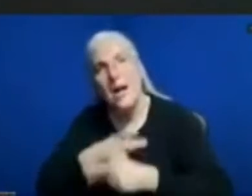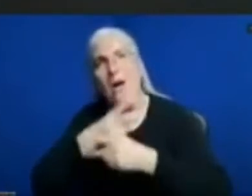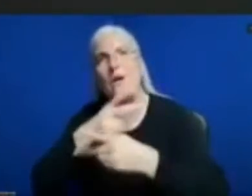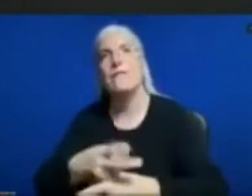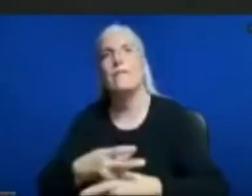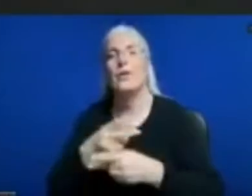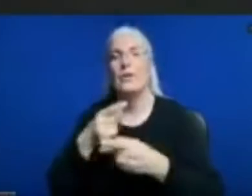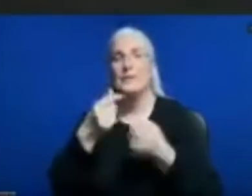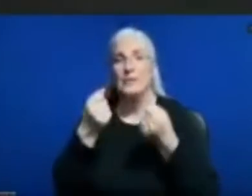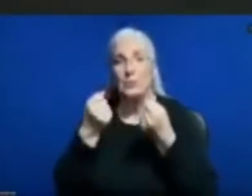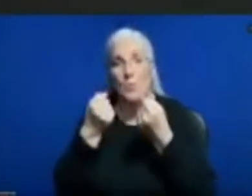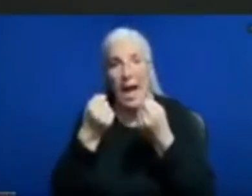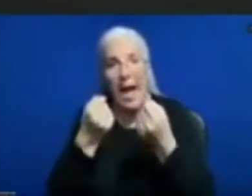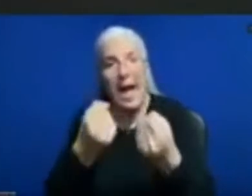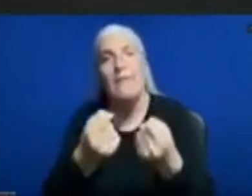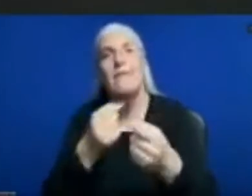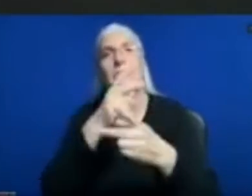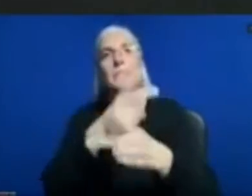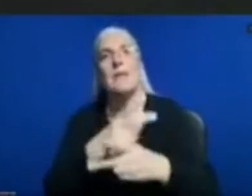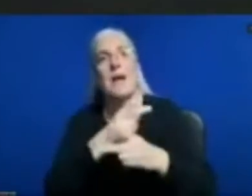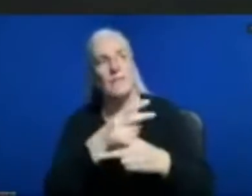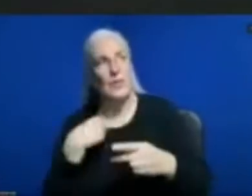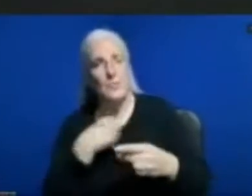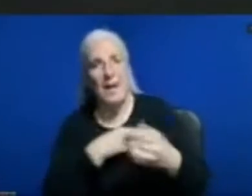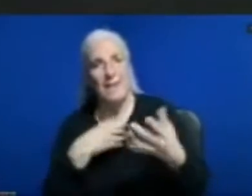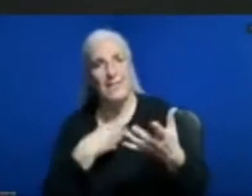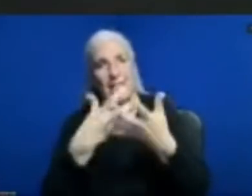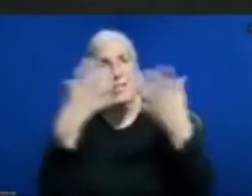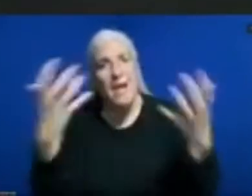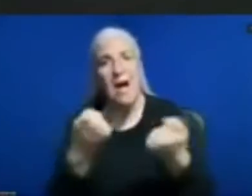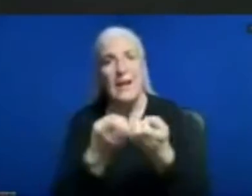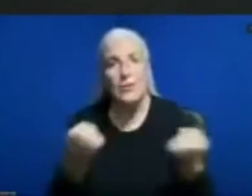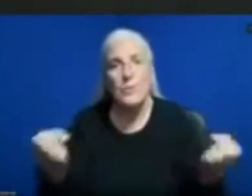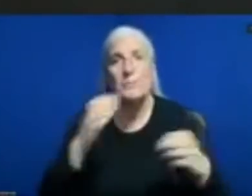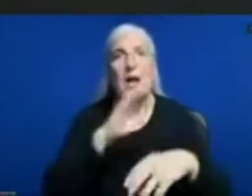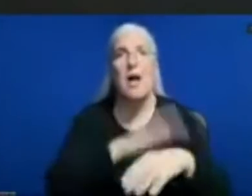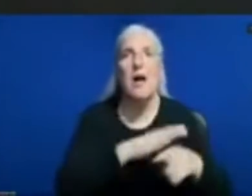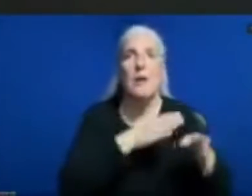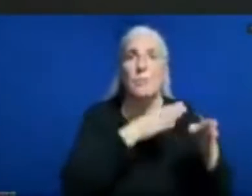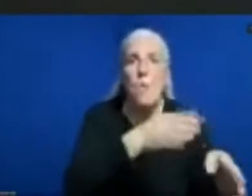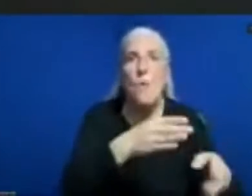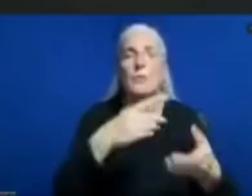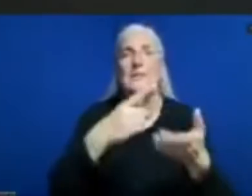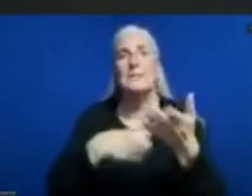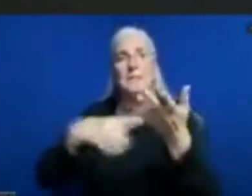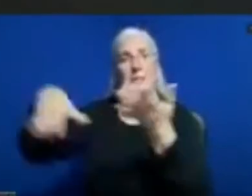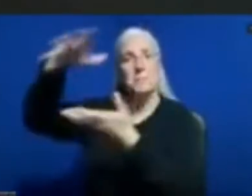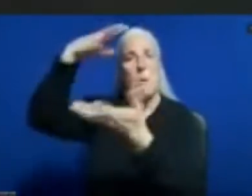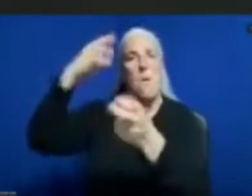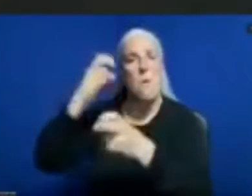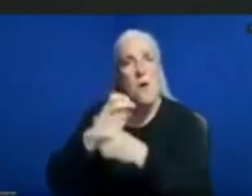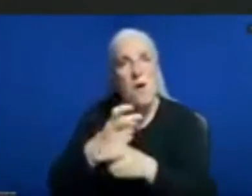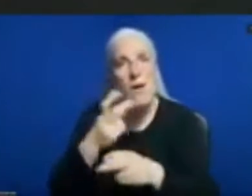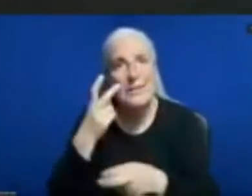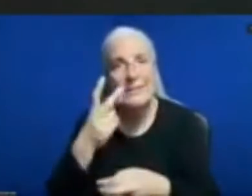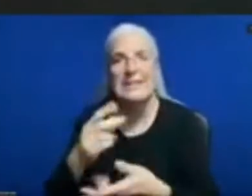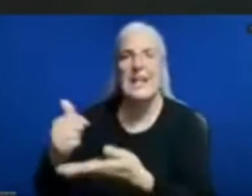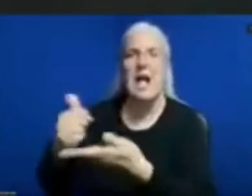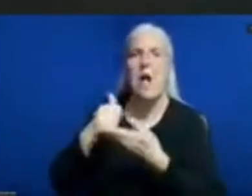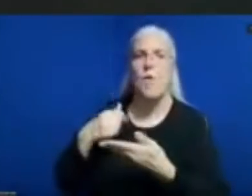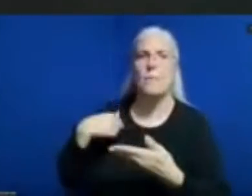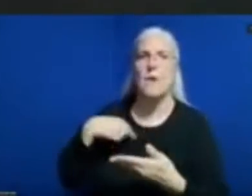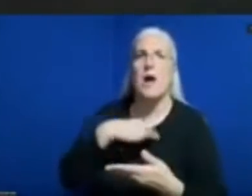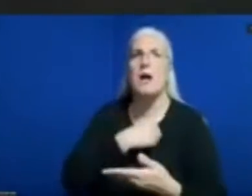times with limited visibility. Please help us to continue to help you by driving safely on the road and